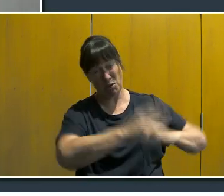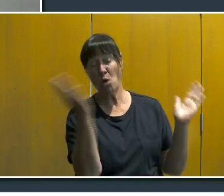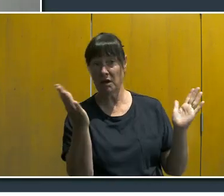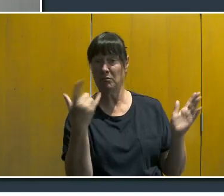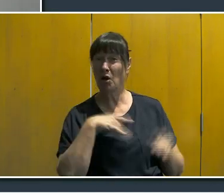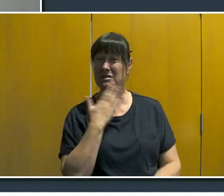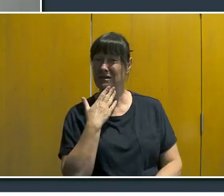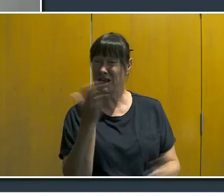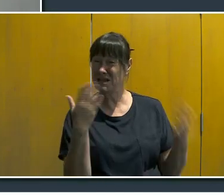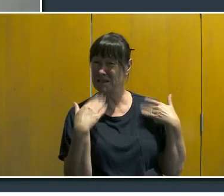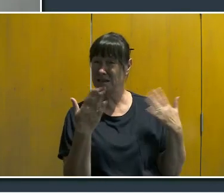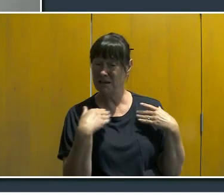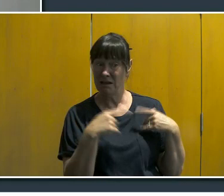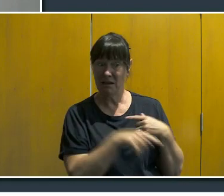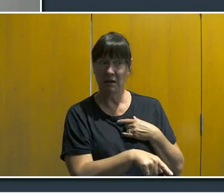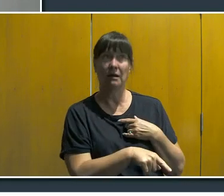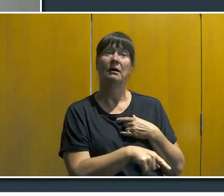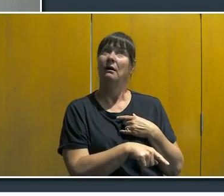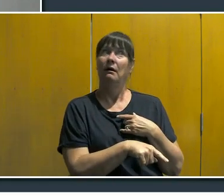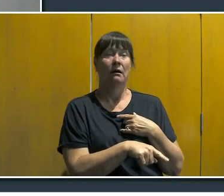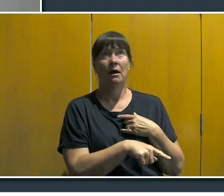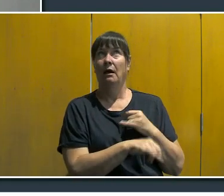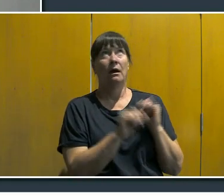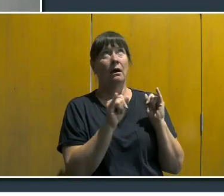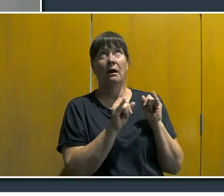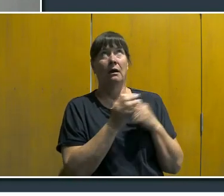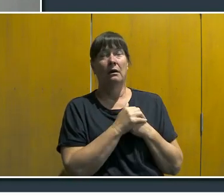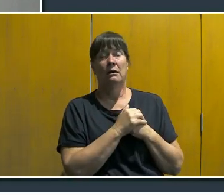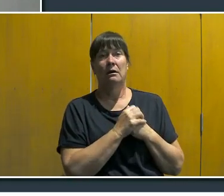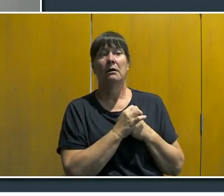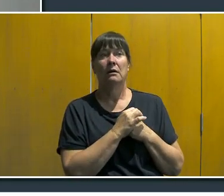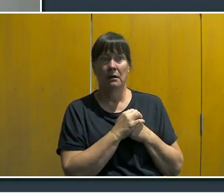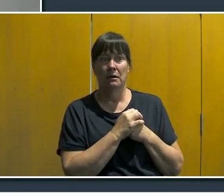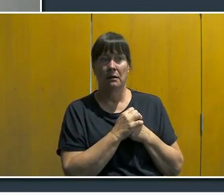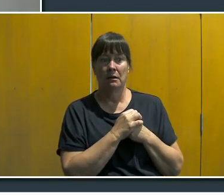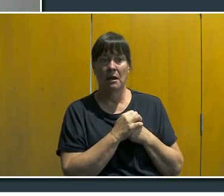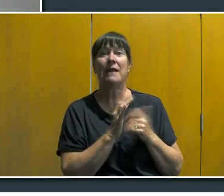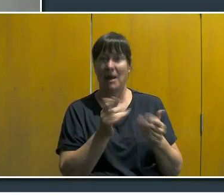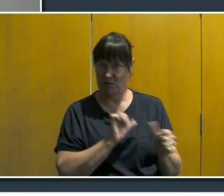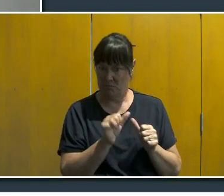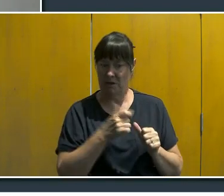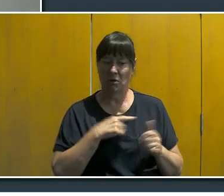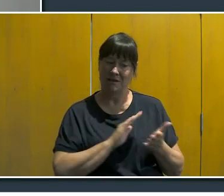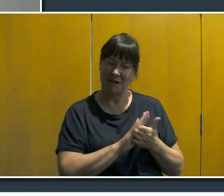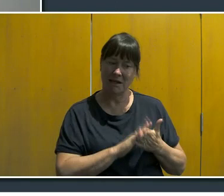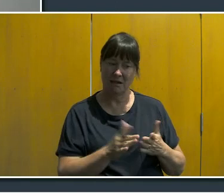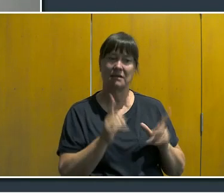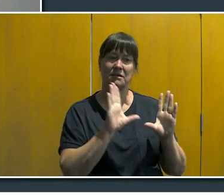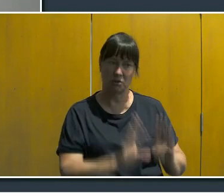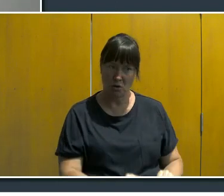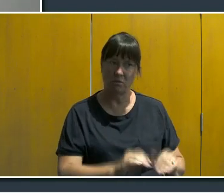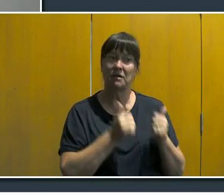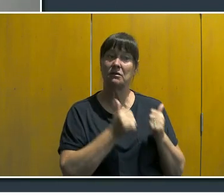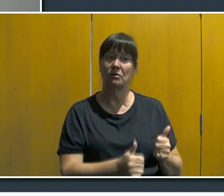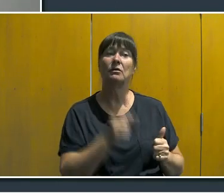what was in the bag. So that doesn't happen. That process doesn't happen. It's a cleaner environment now, and they must dispose of their